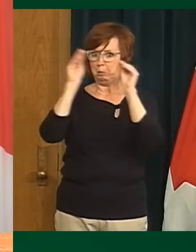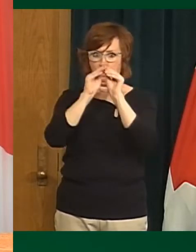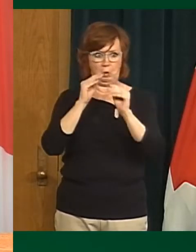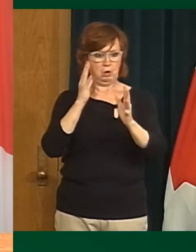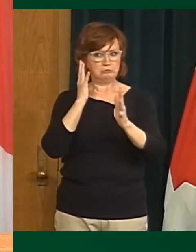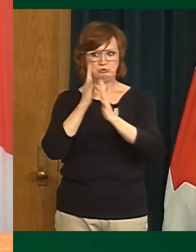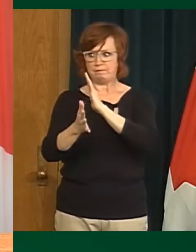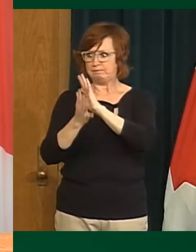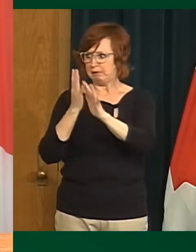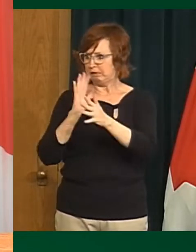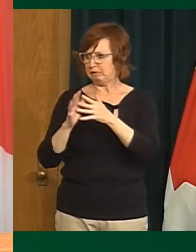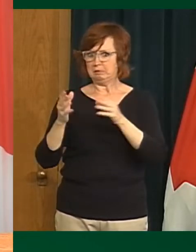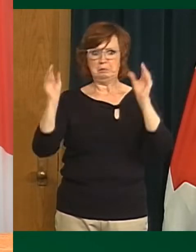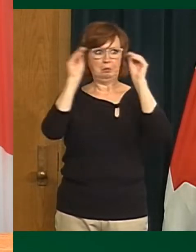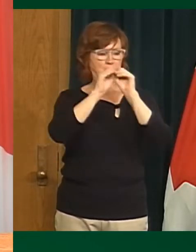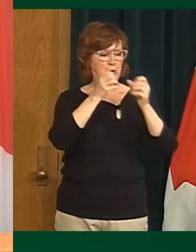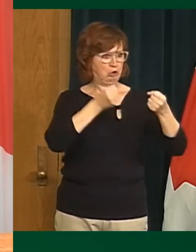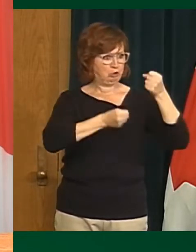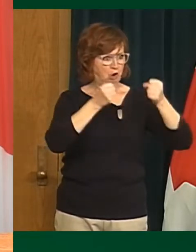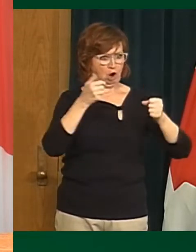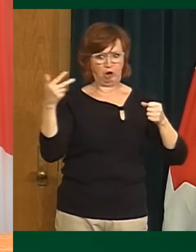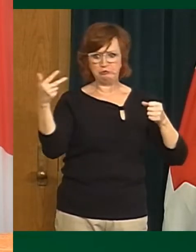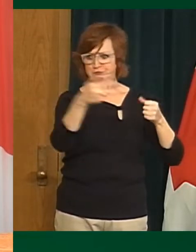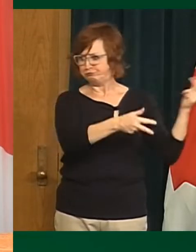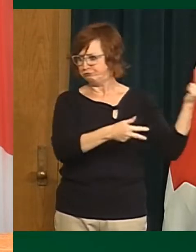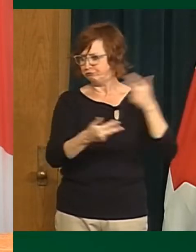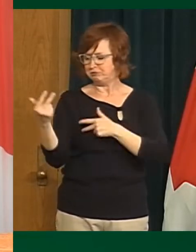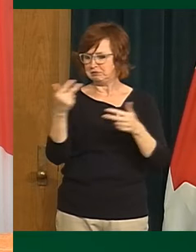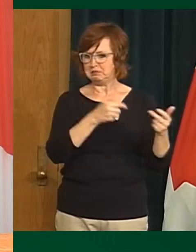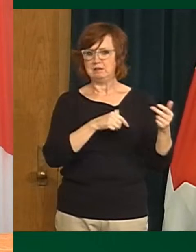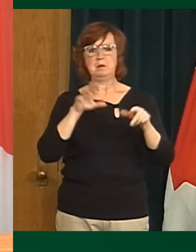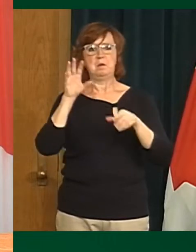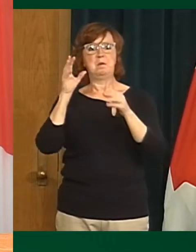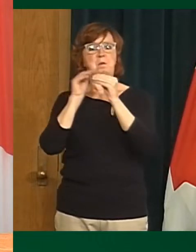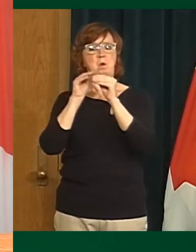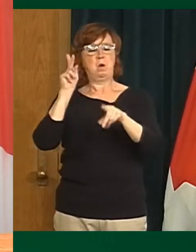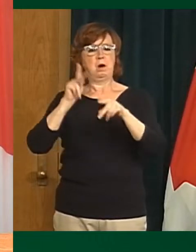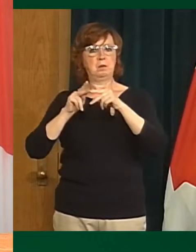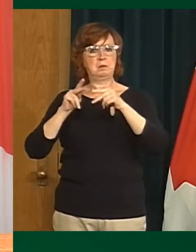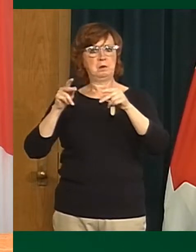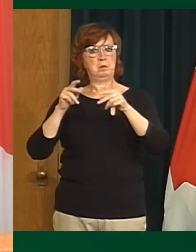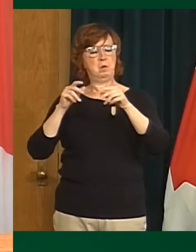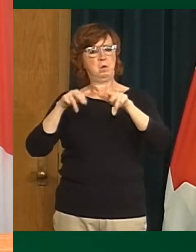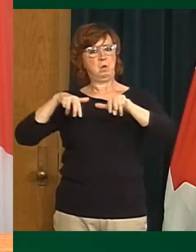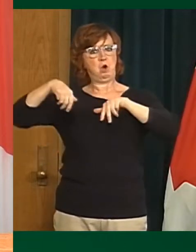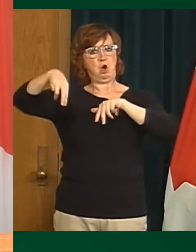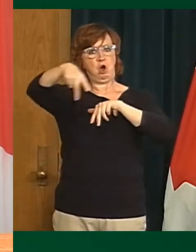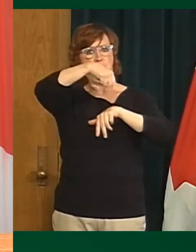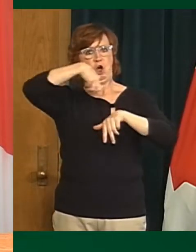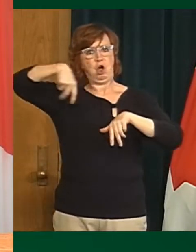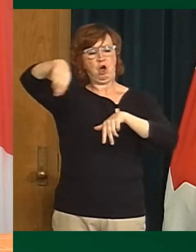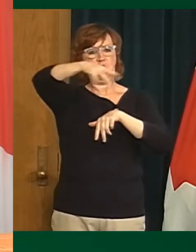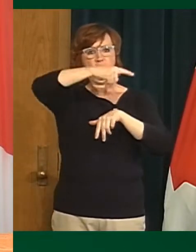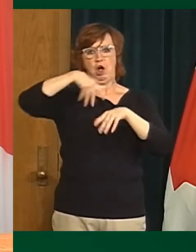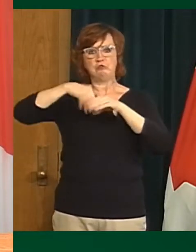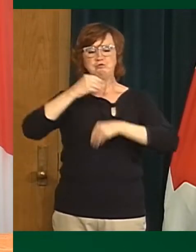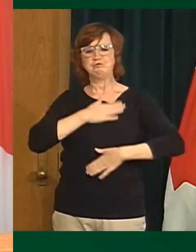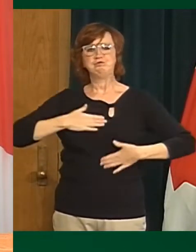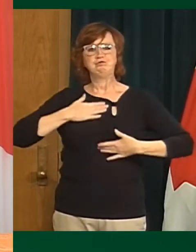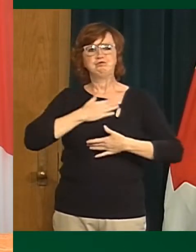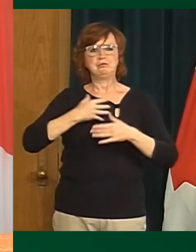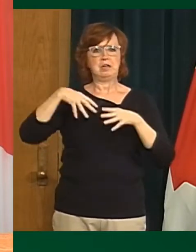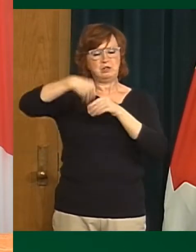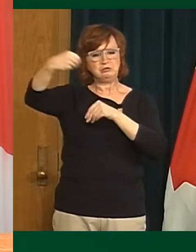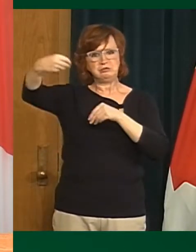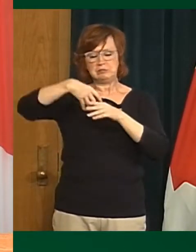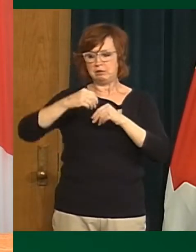very good. We still have to be very cautious that we still need to minimize transmission risk where we can. And